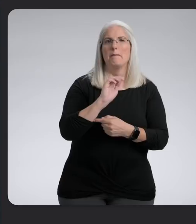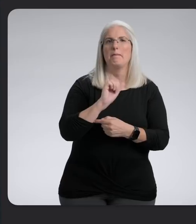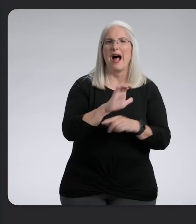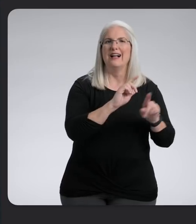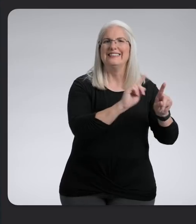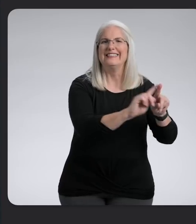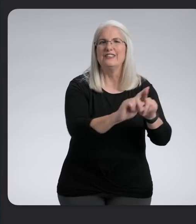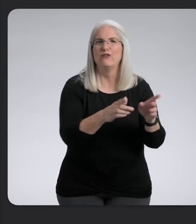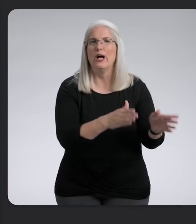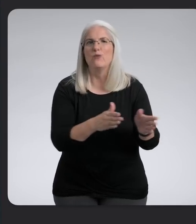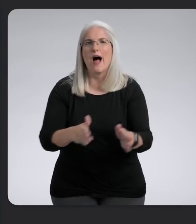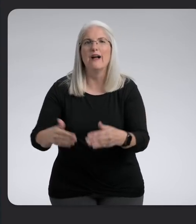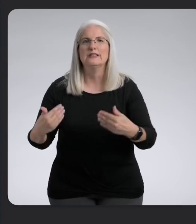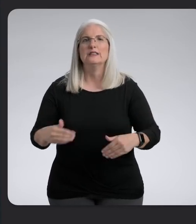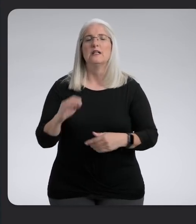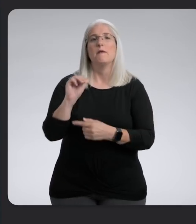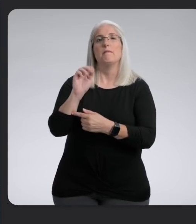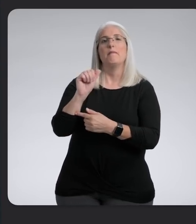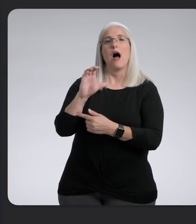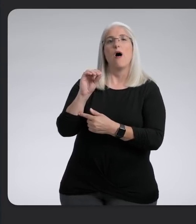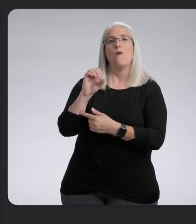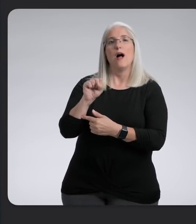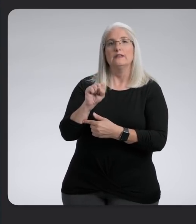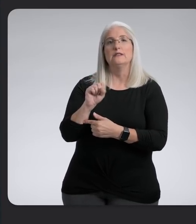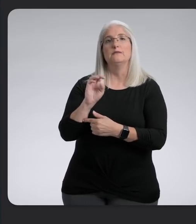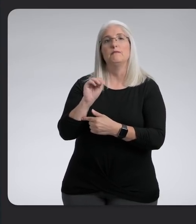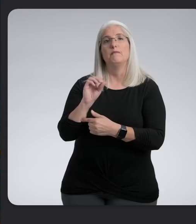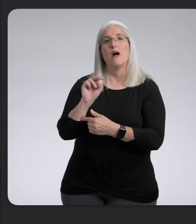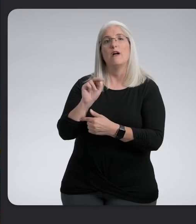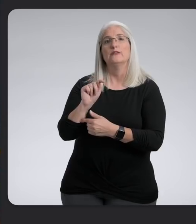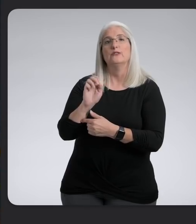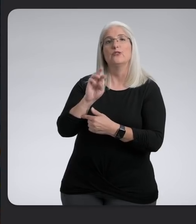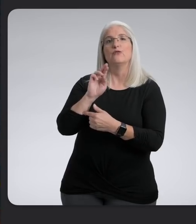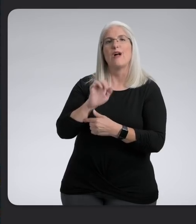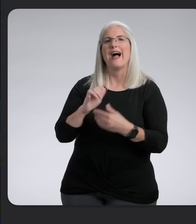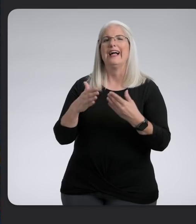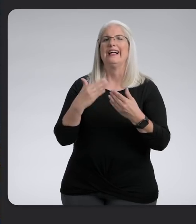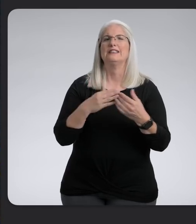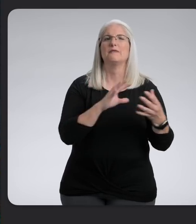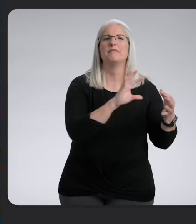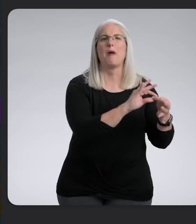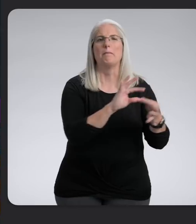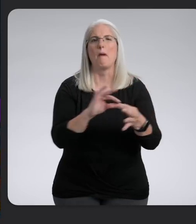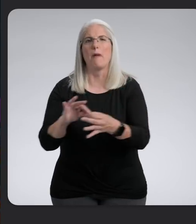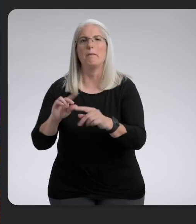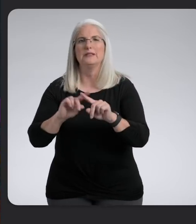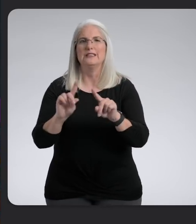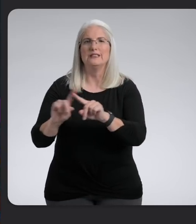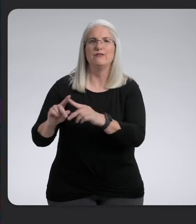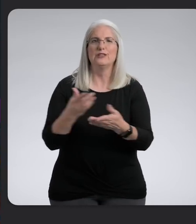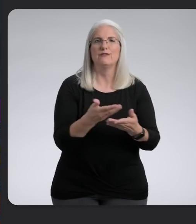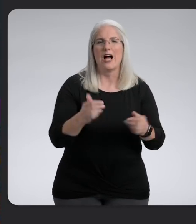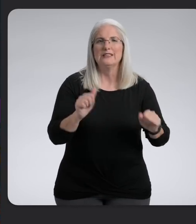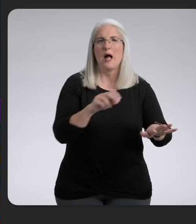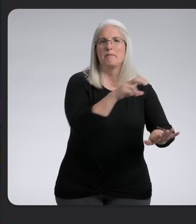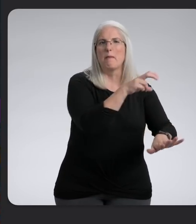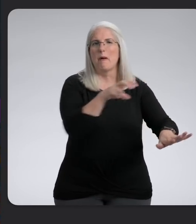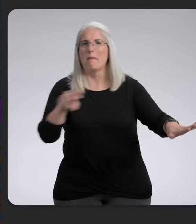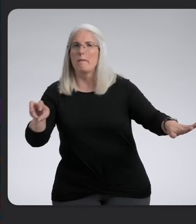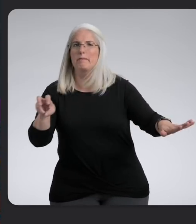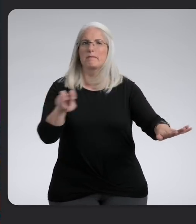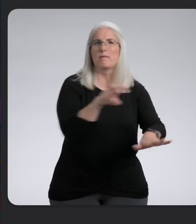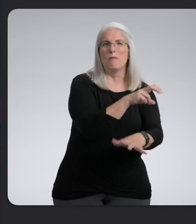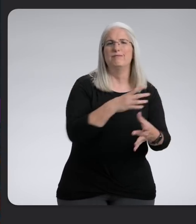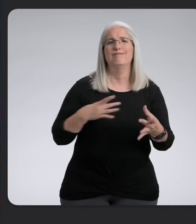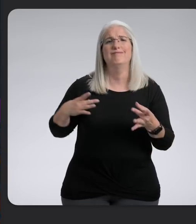like never before, making it more fluid to work across them. And we're not just reinventing how you work between devices, we're also